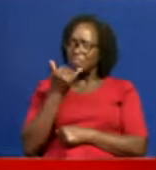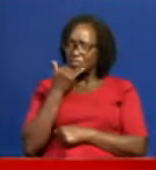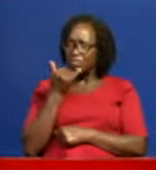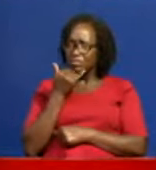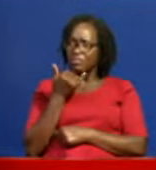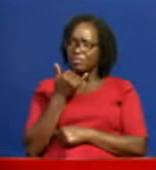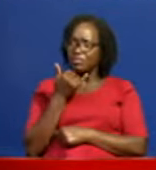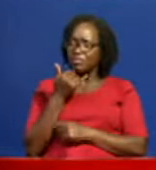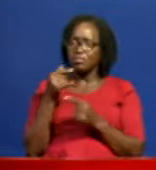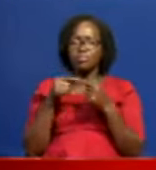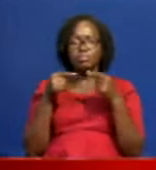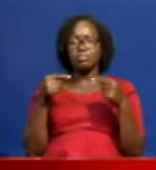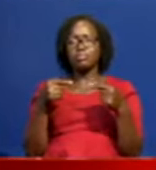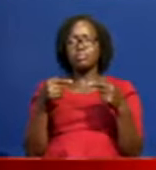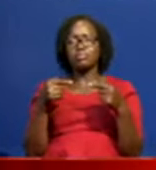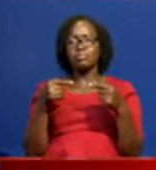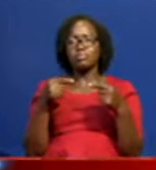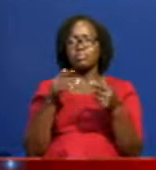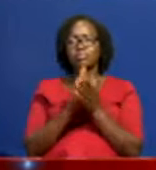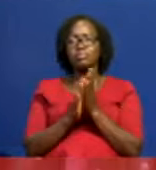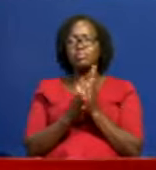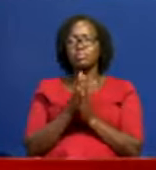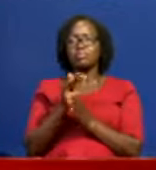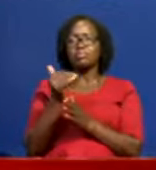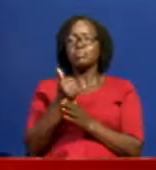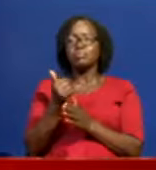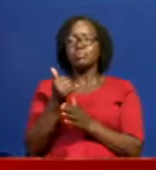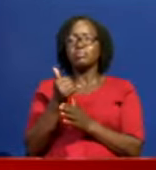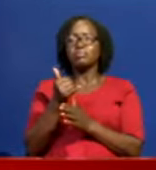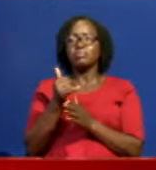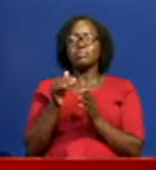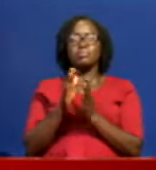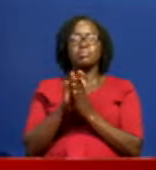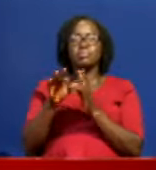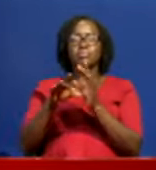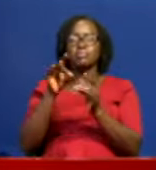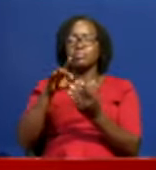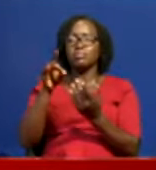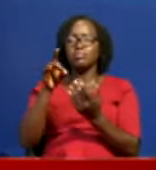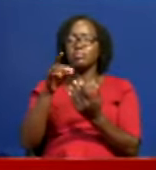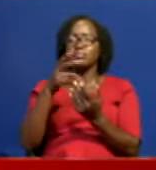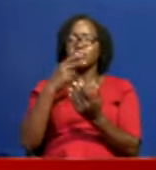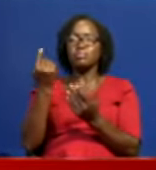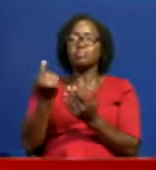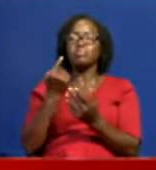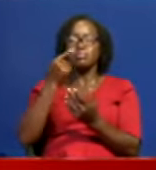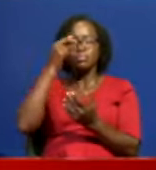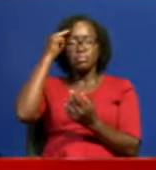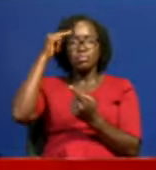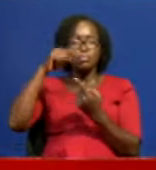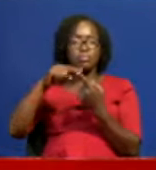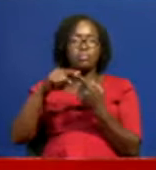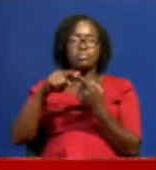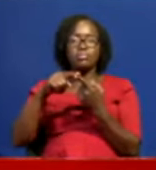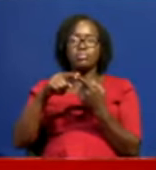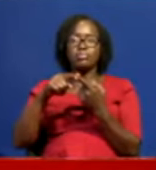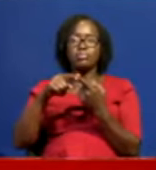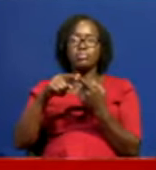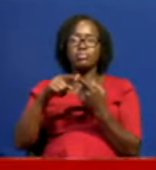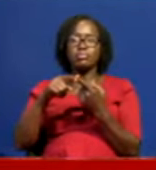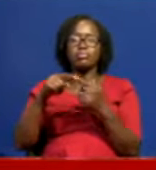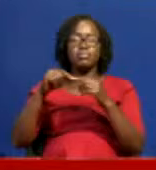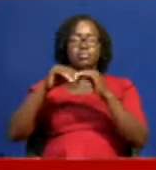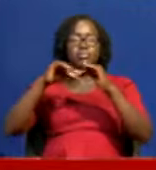wrong with opposition without any viable alternative, whose only purpose is